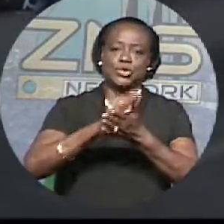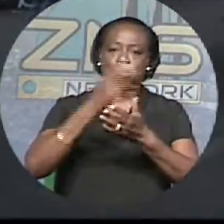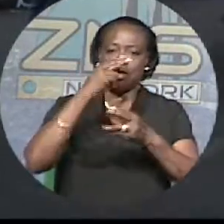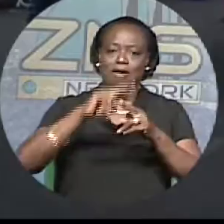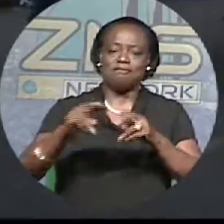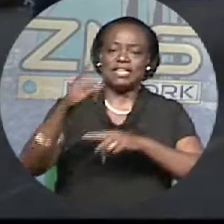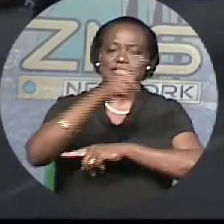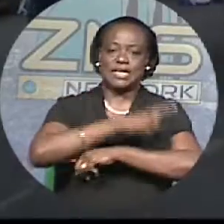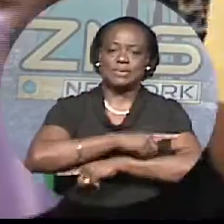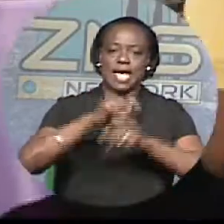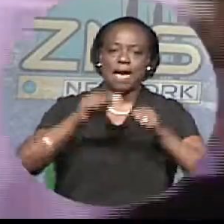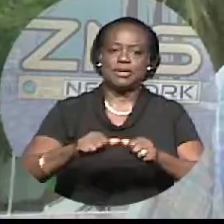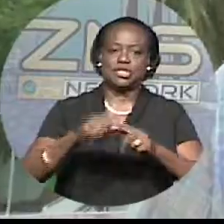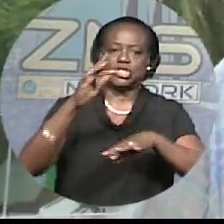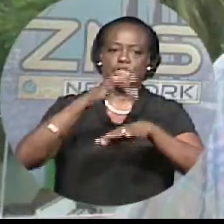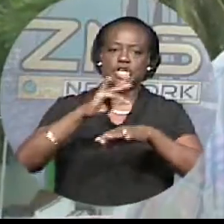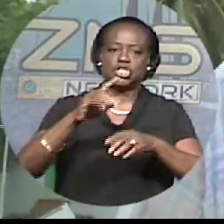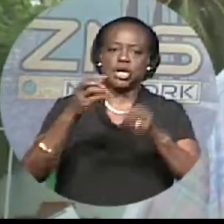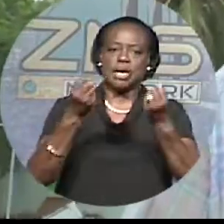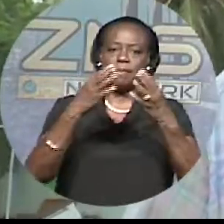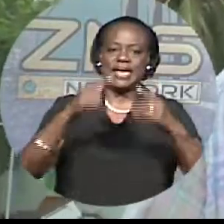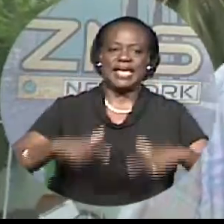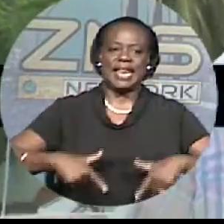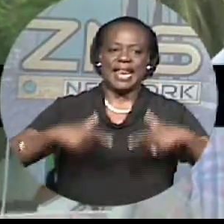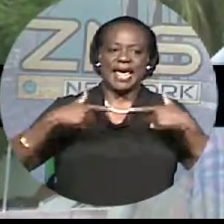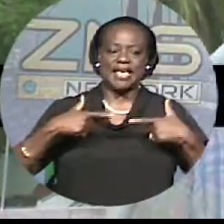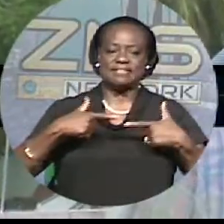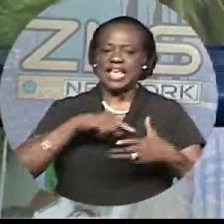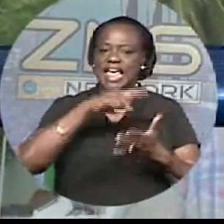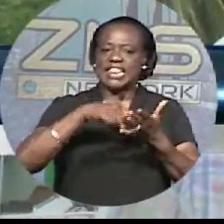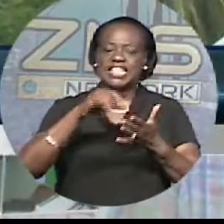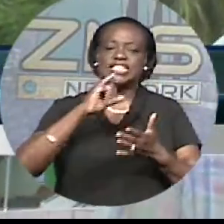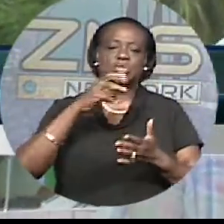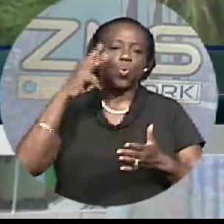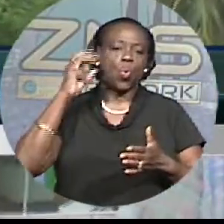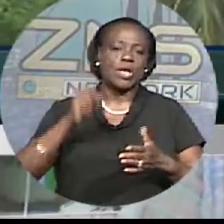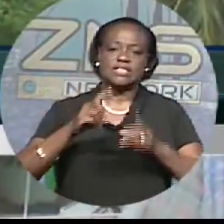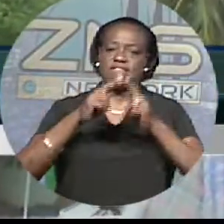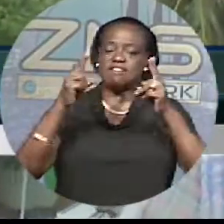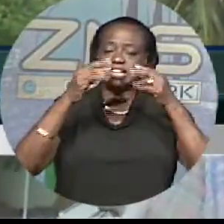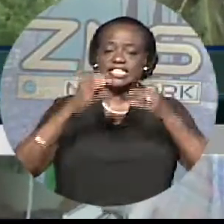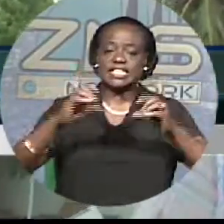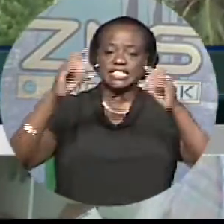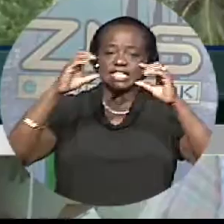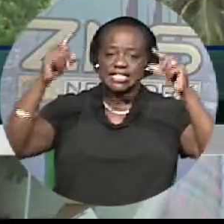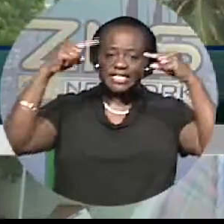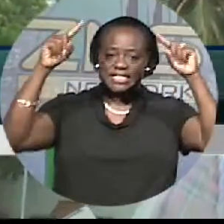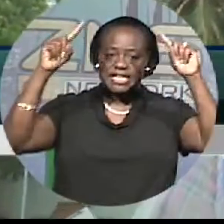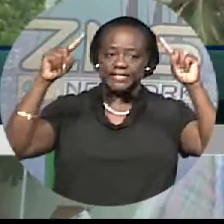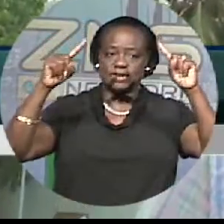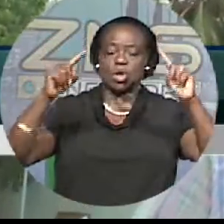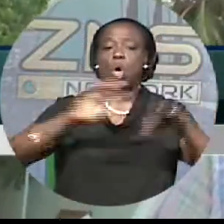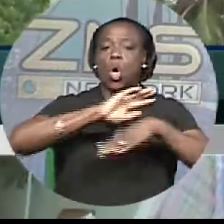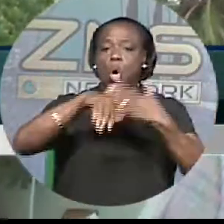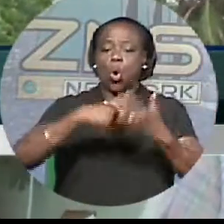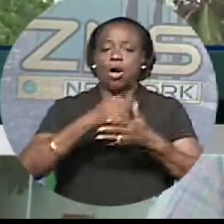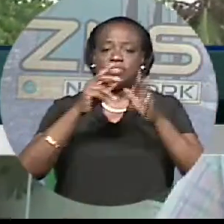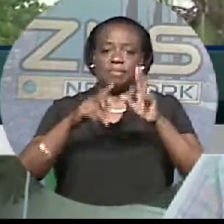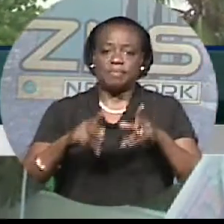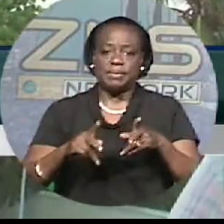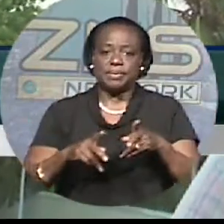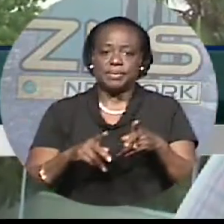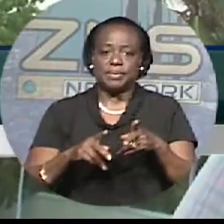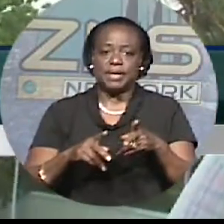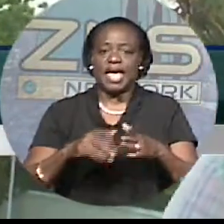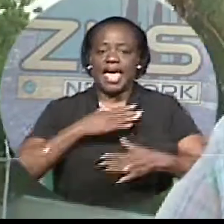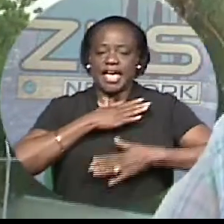lives. This event was extremely successful. All of the participants enjoyed it, particularly the persons who we did it